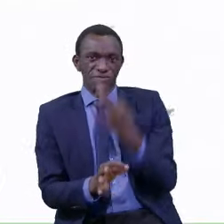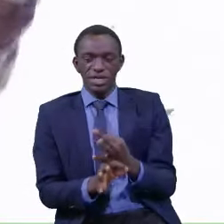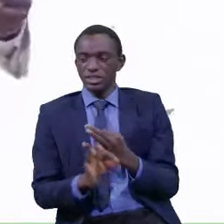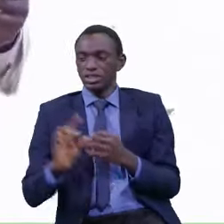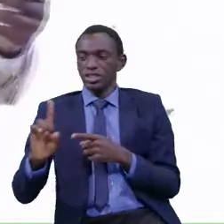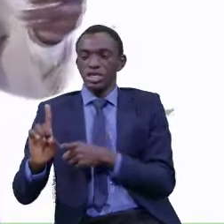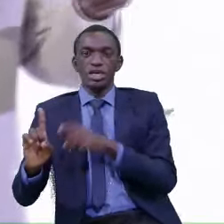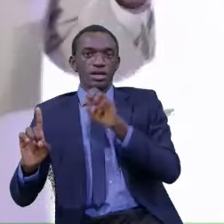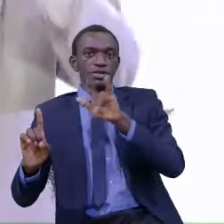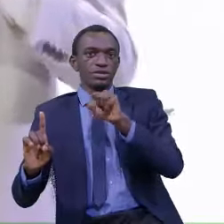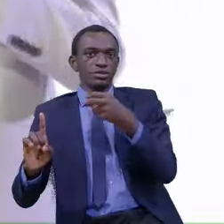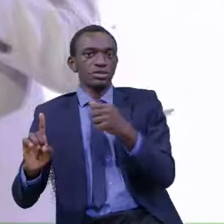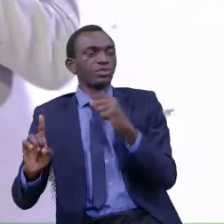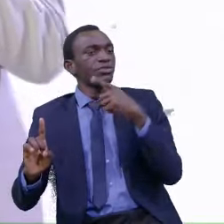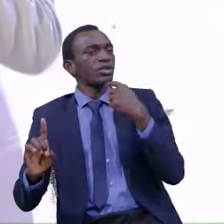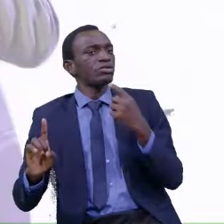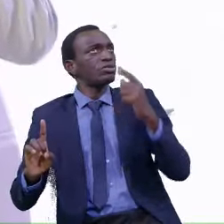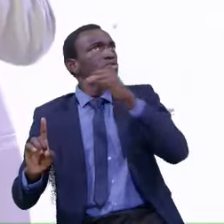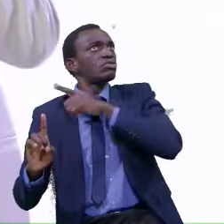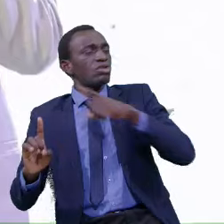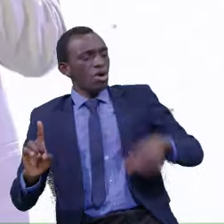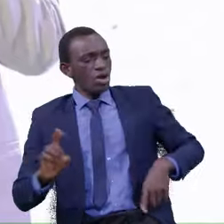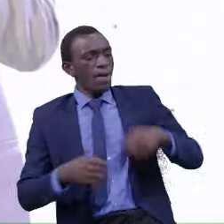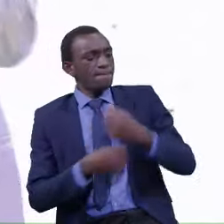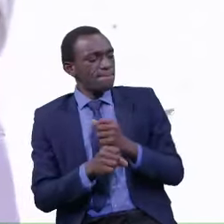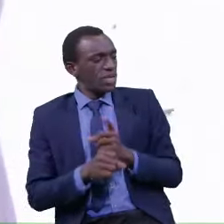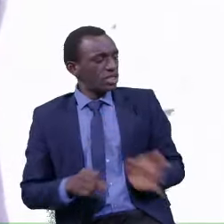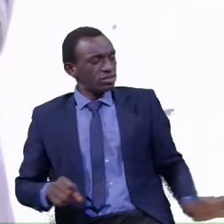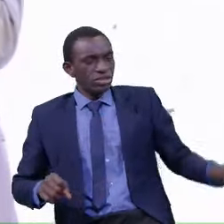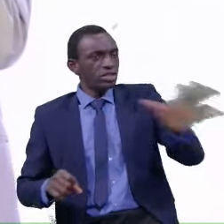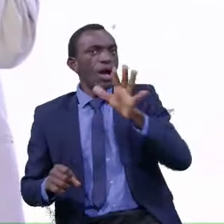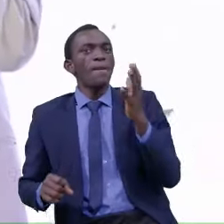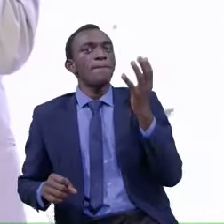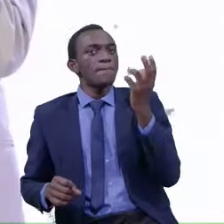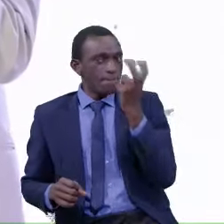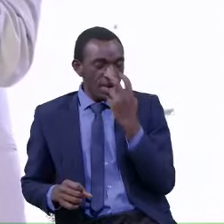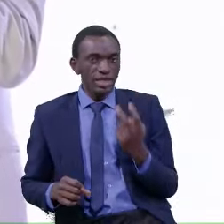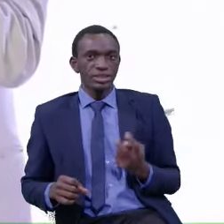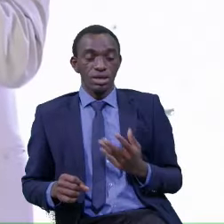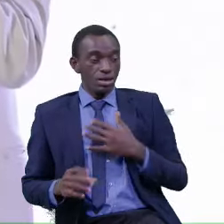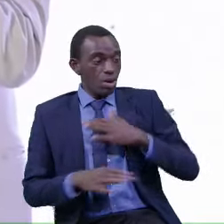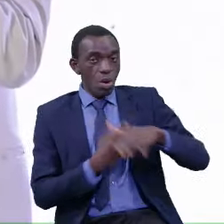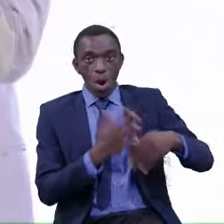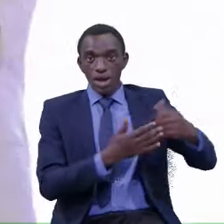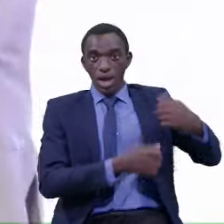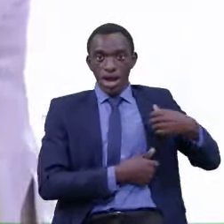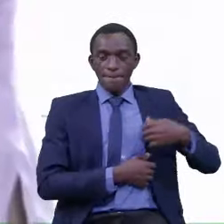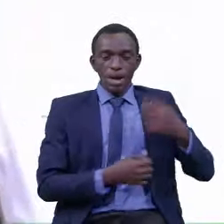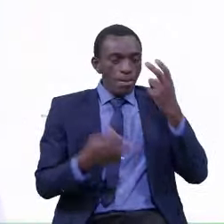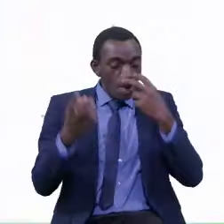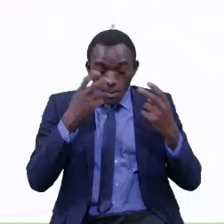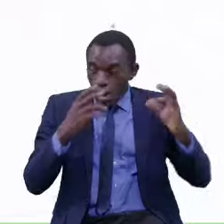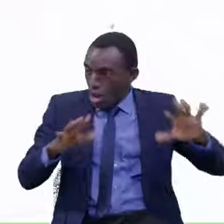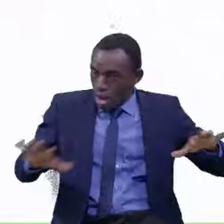blind. And he said, I'll take you to the man, the real man you are looking for. They were soldiers. And